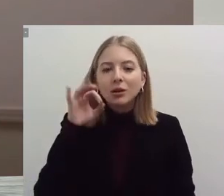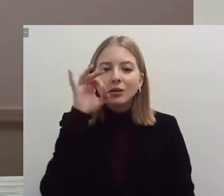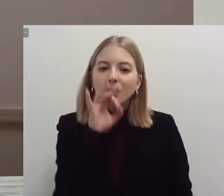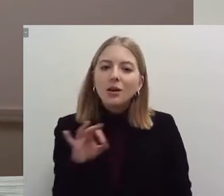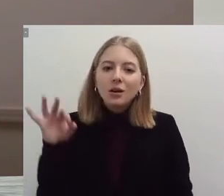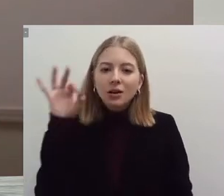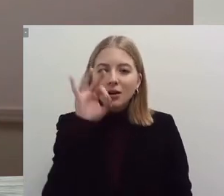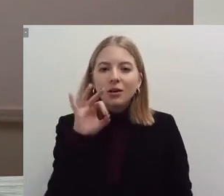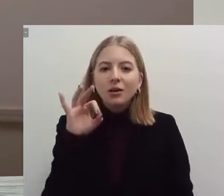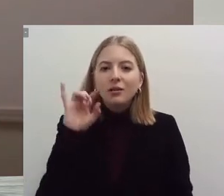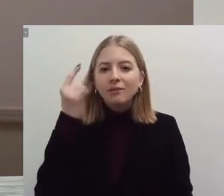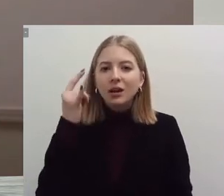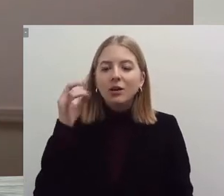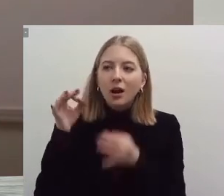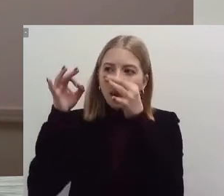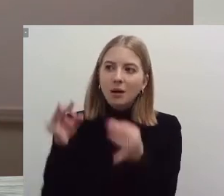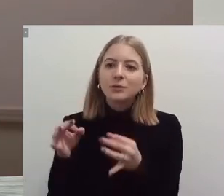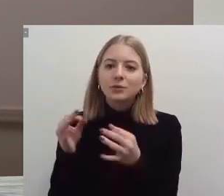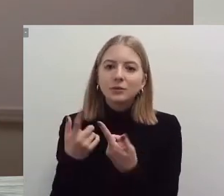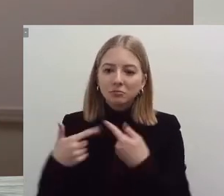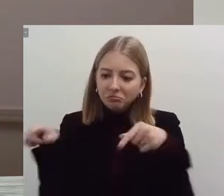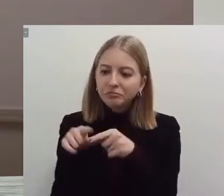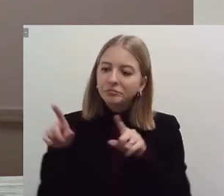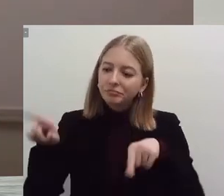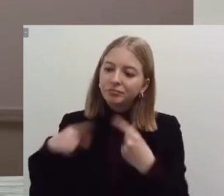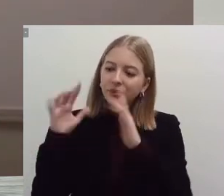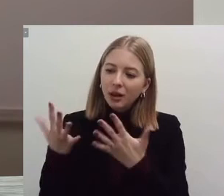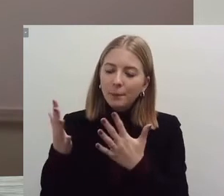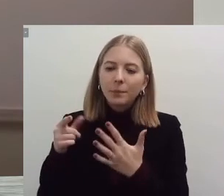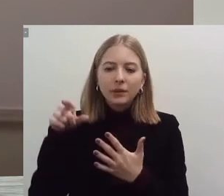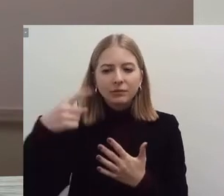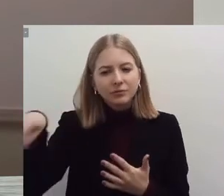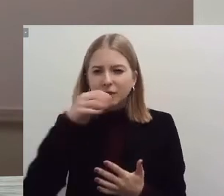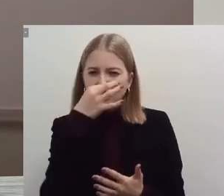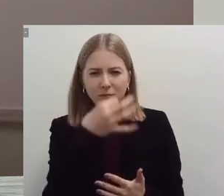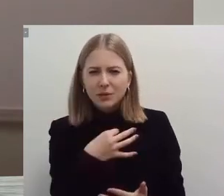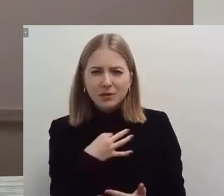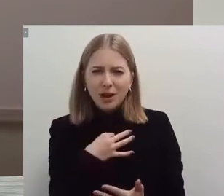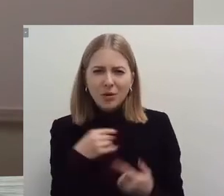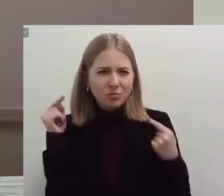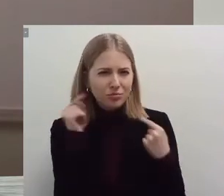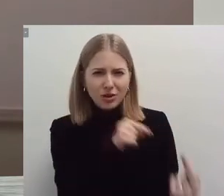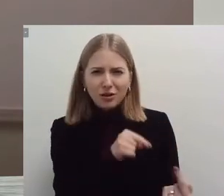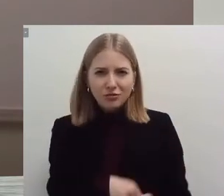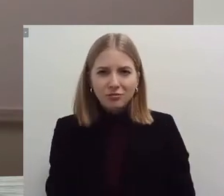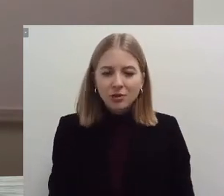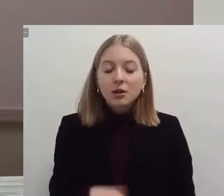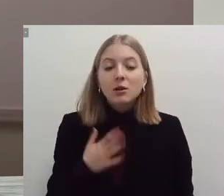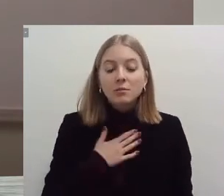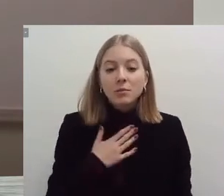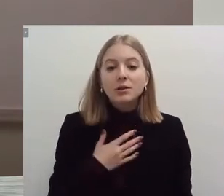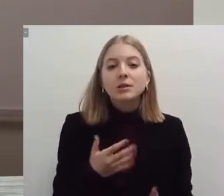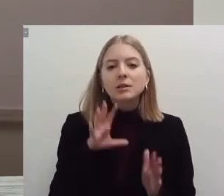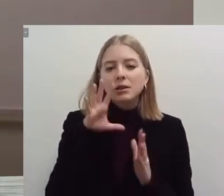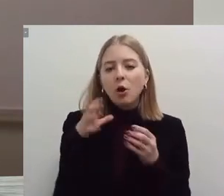So we have both NGOs and municipalities in our member